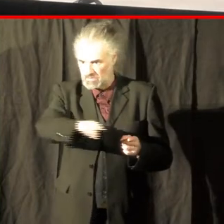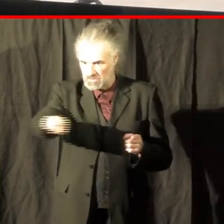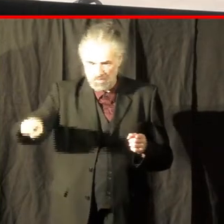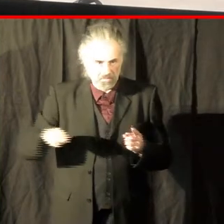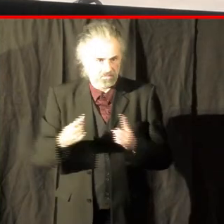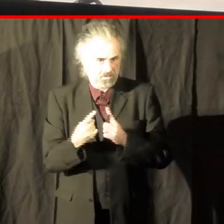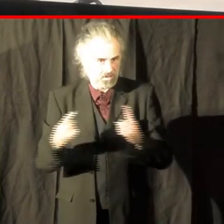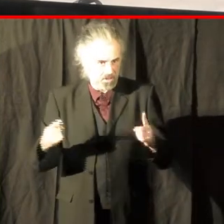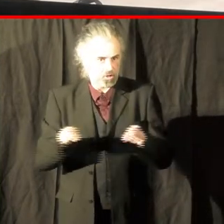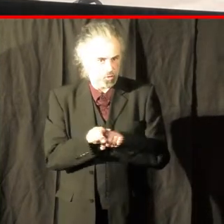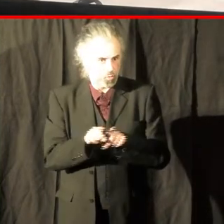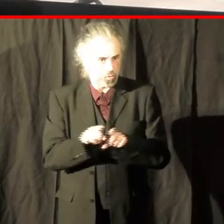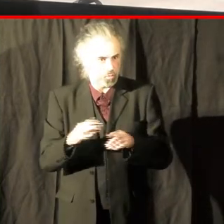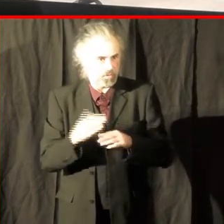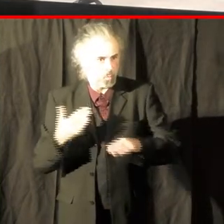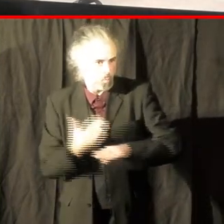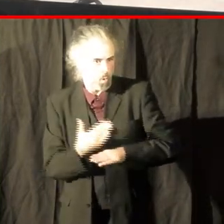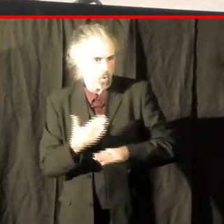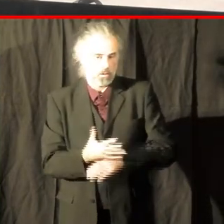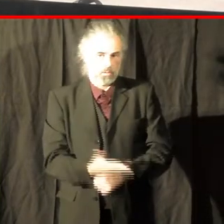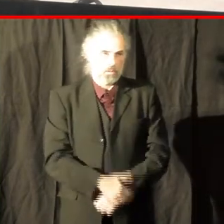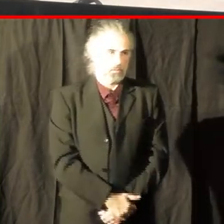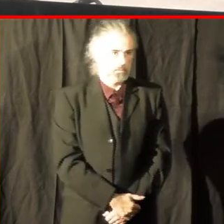Let's watch.